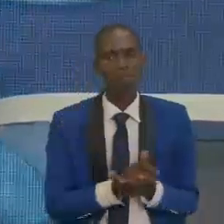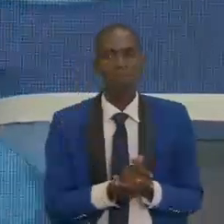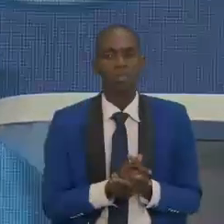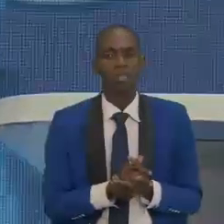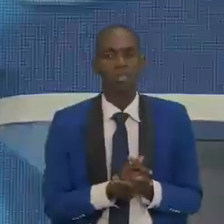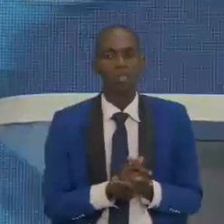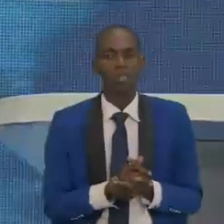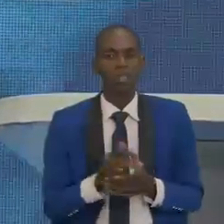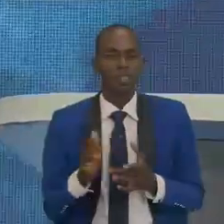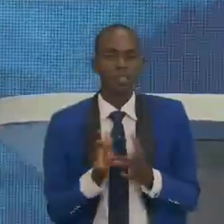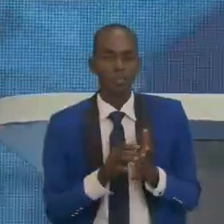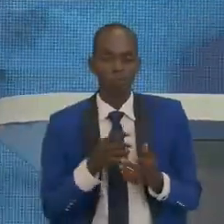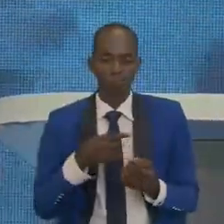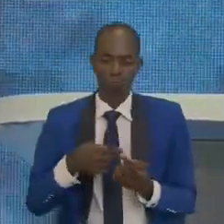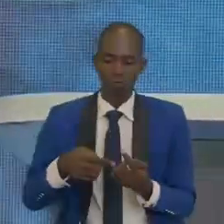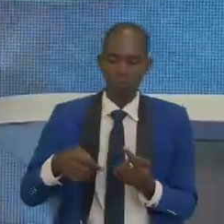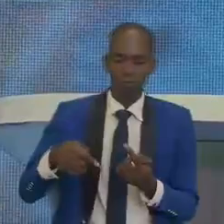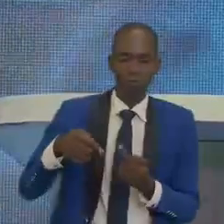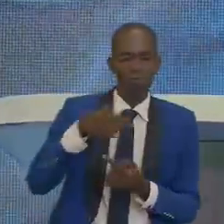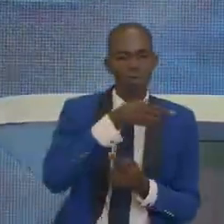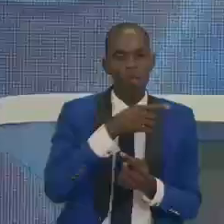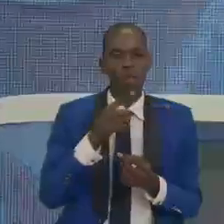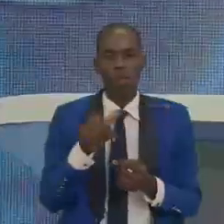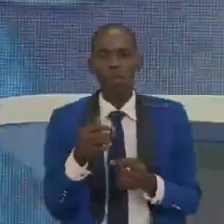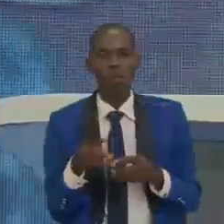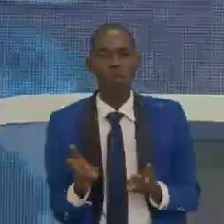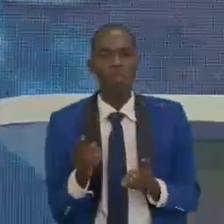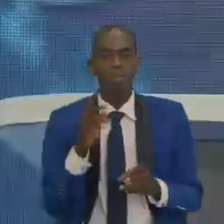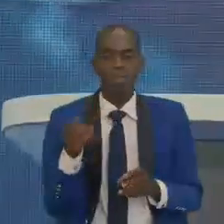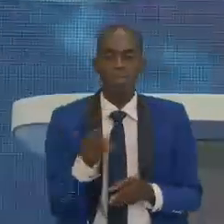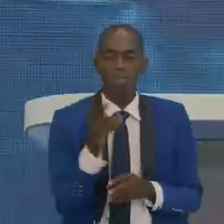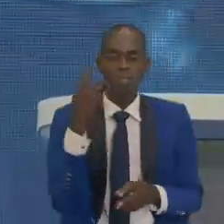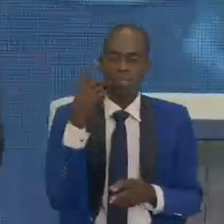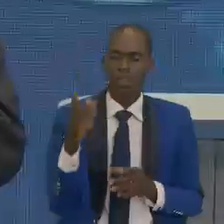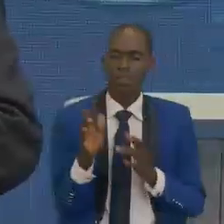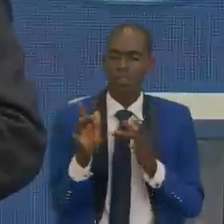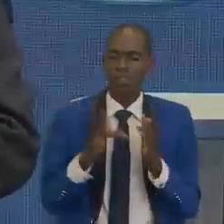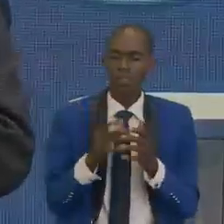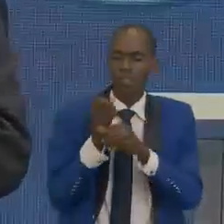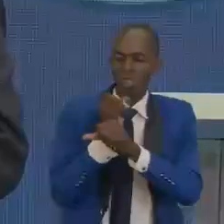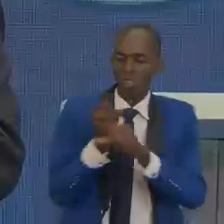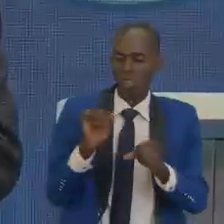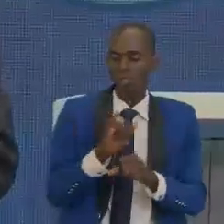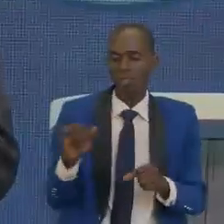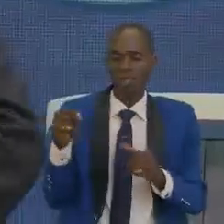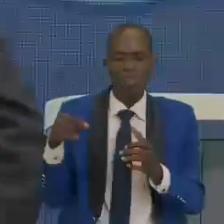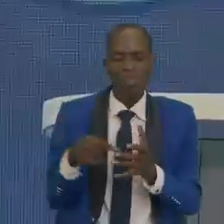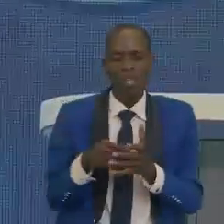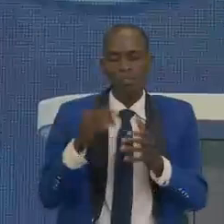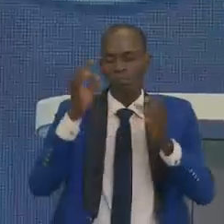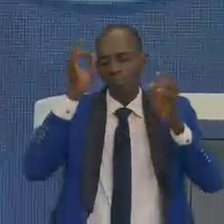the other way. They see Jesus saving a terrible sinner.